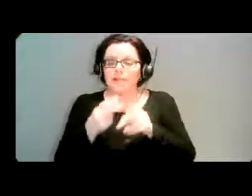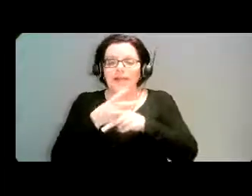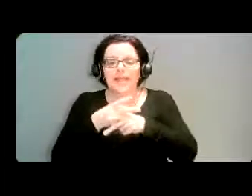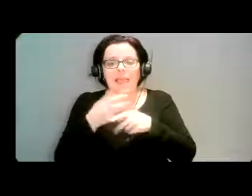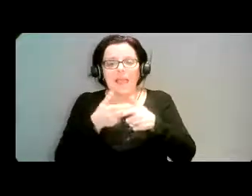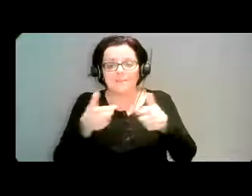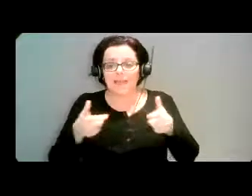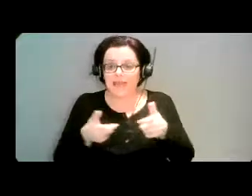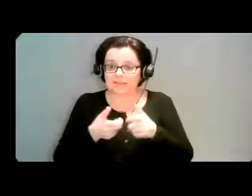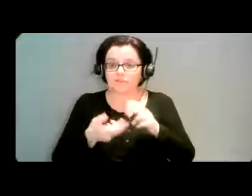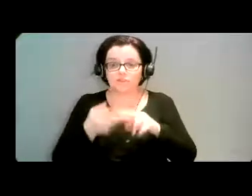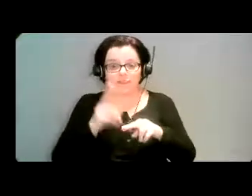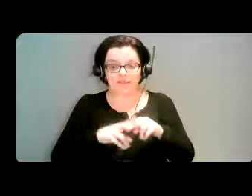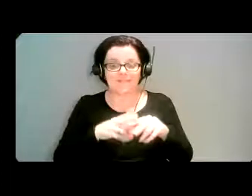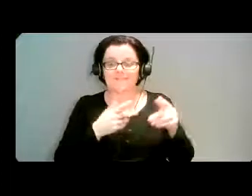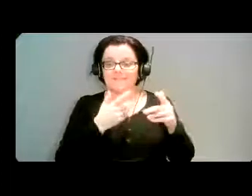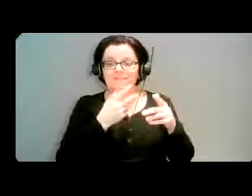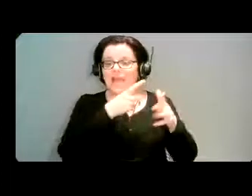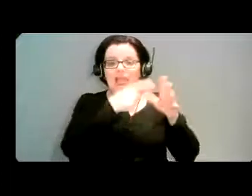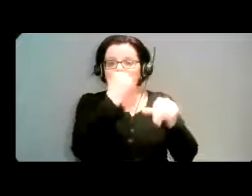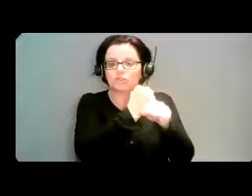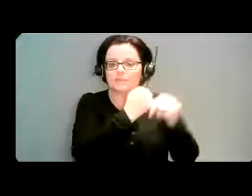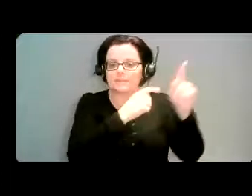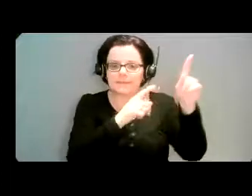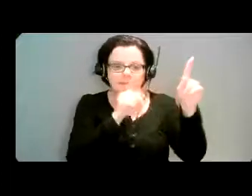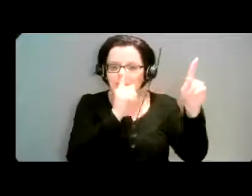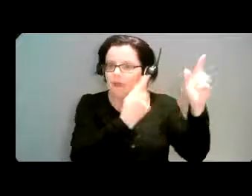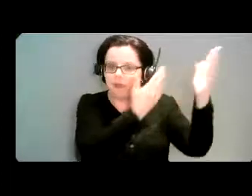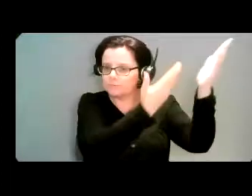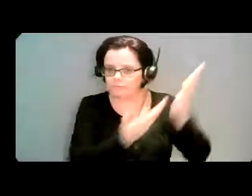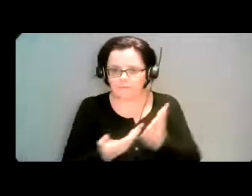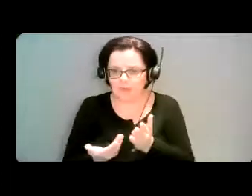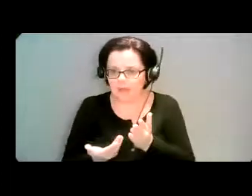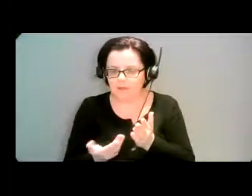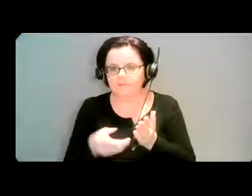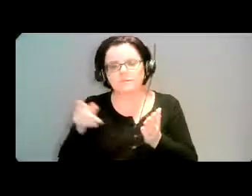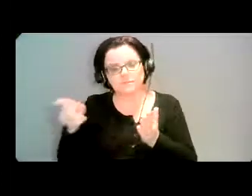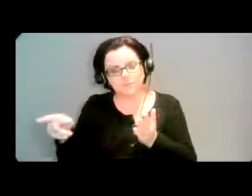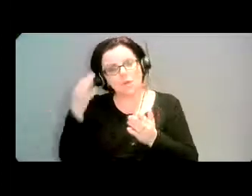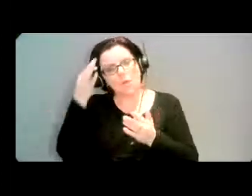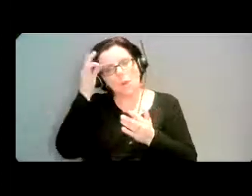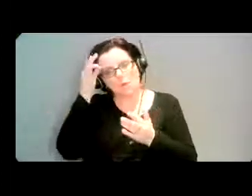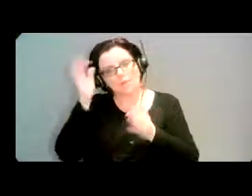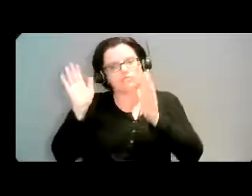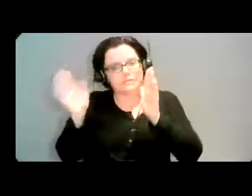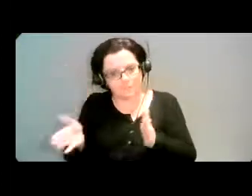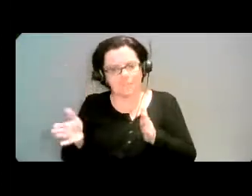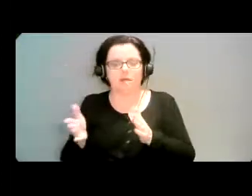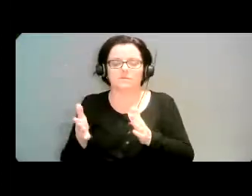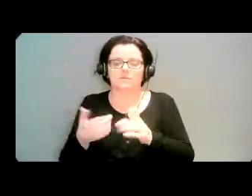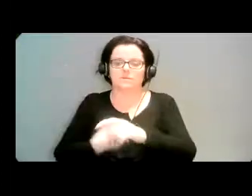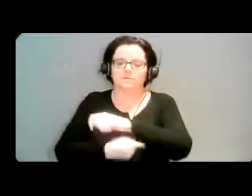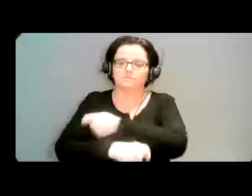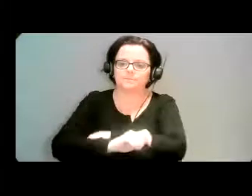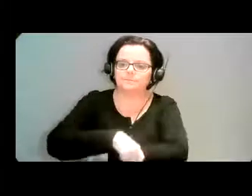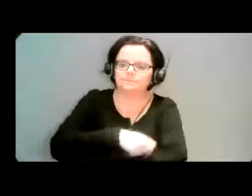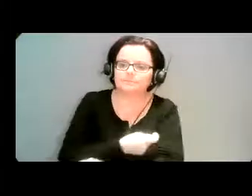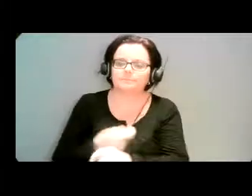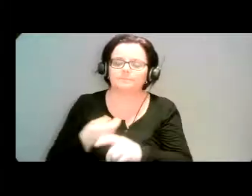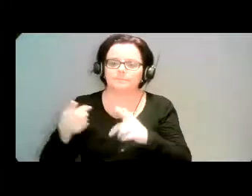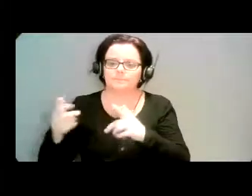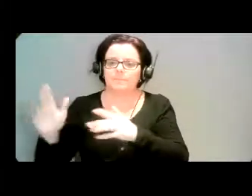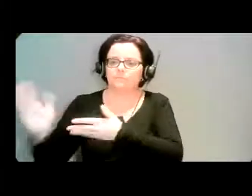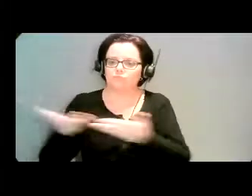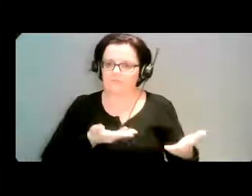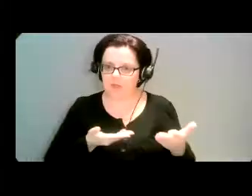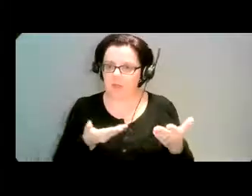and agency is not able, for example, to provide care, then local authority has to act and put alternatives in place.